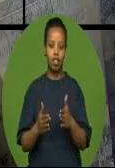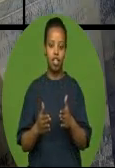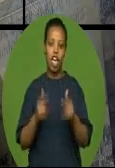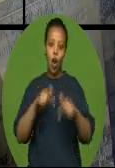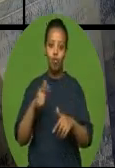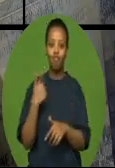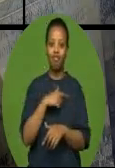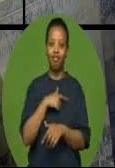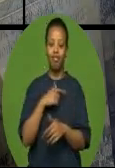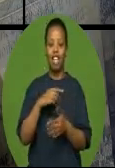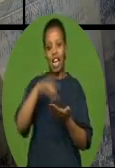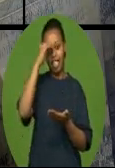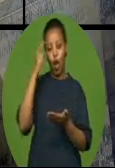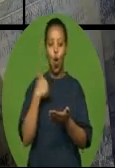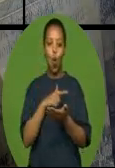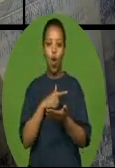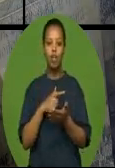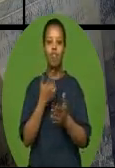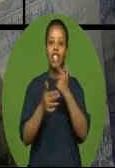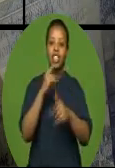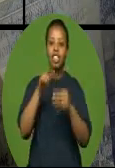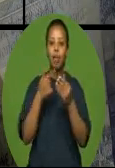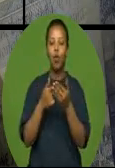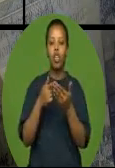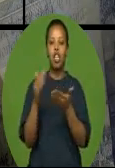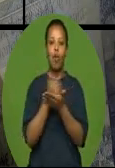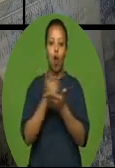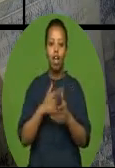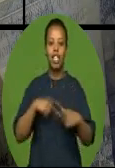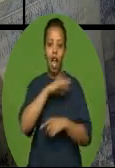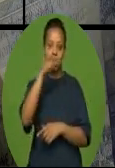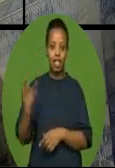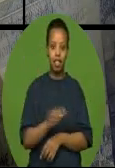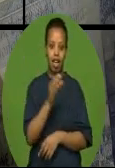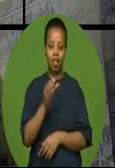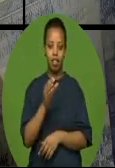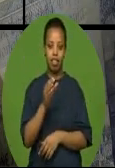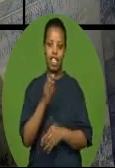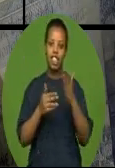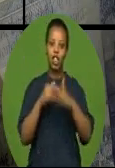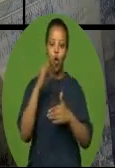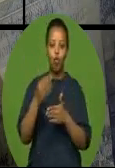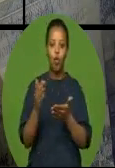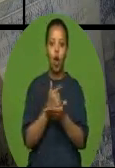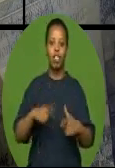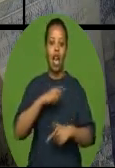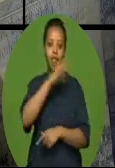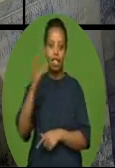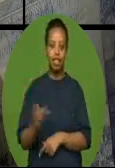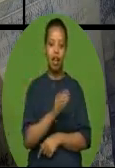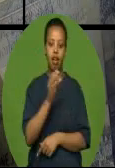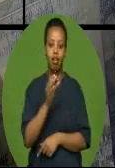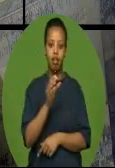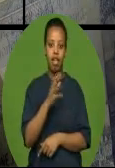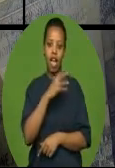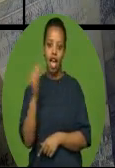Students, in our today's lesson, we've discussed about the product life cycle, the stages of product